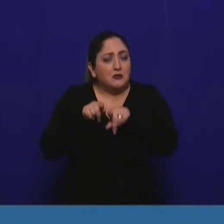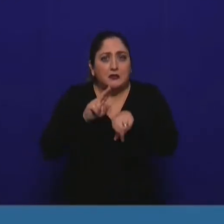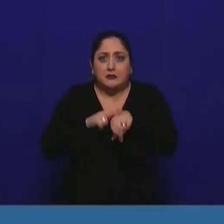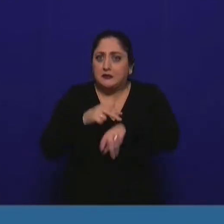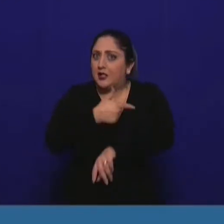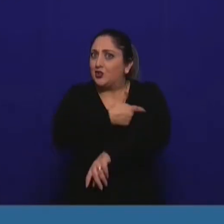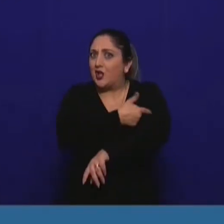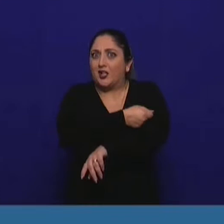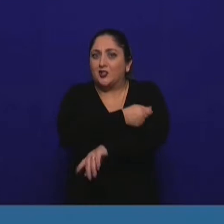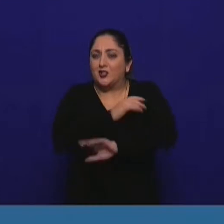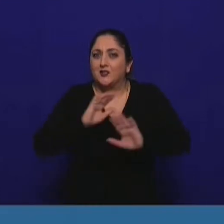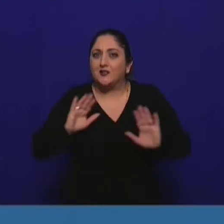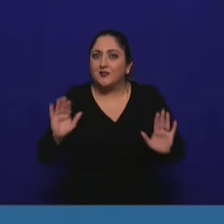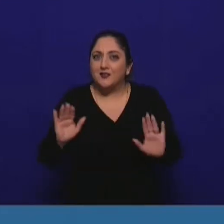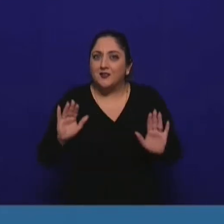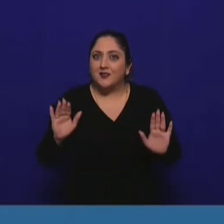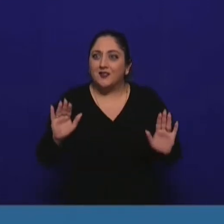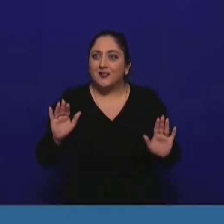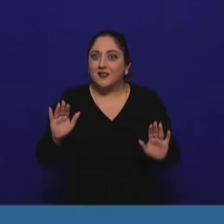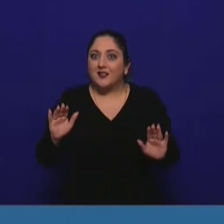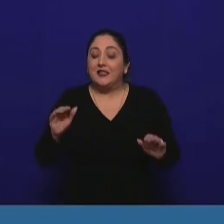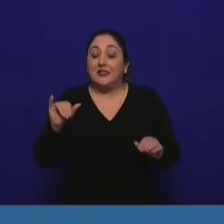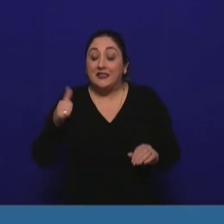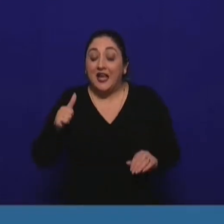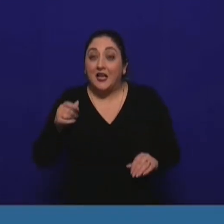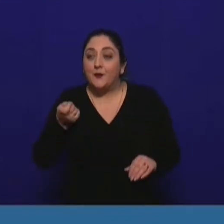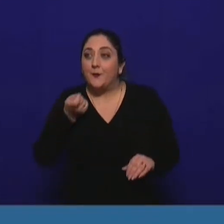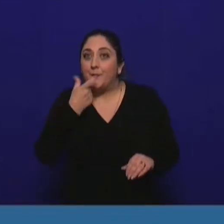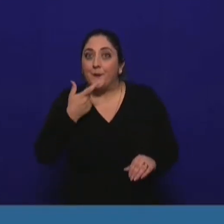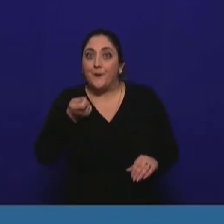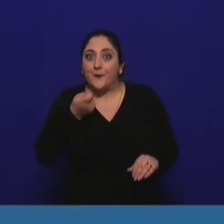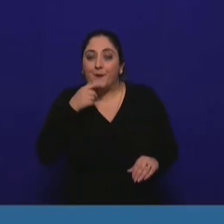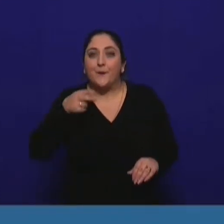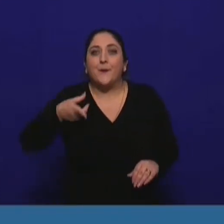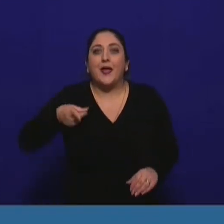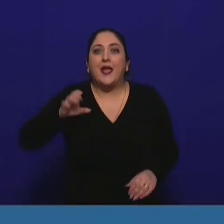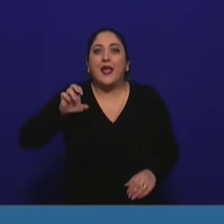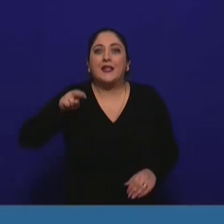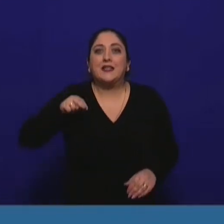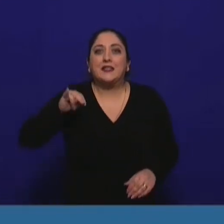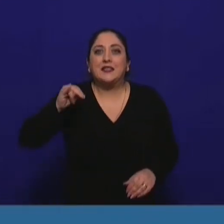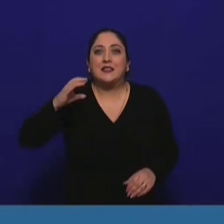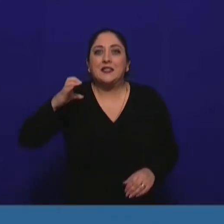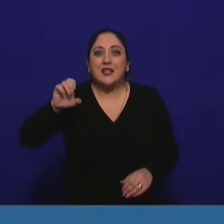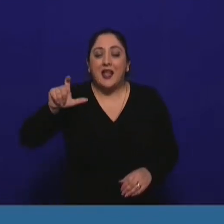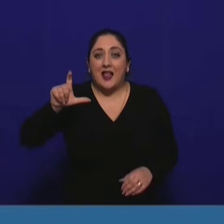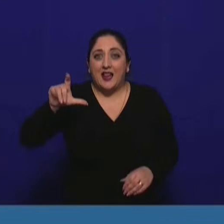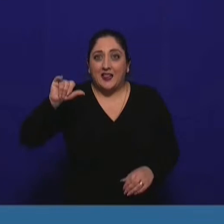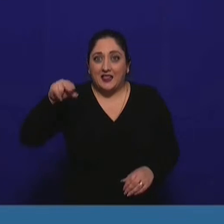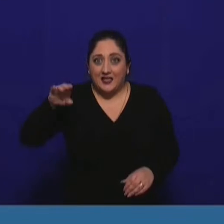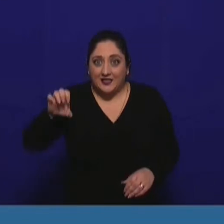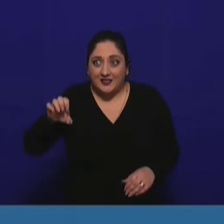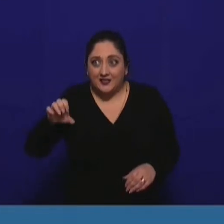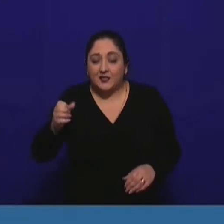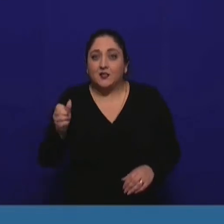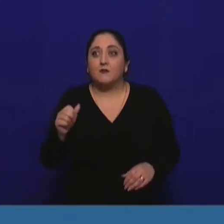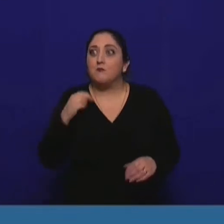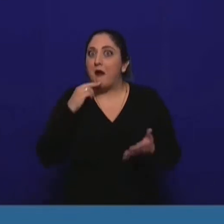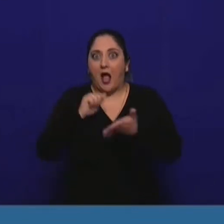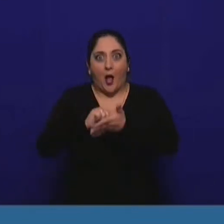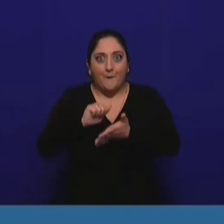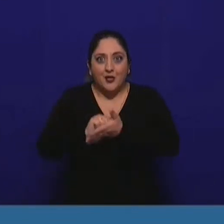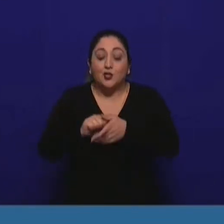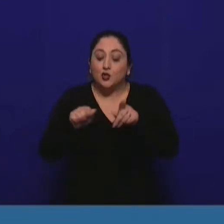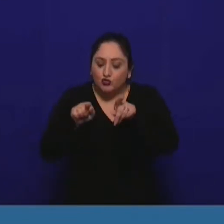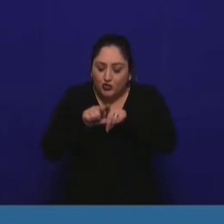għaliex din il-vaccine ma fihiex il-penicillin. Ftakru li l-allergies ikunu għal dak il-konstituenti li jkun fija tilqima.